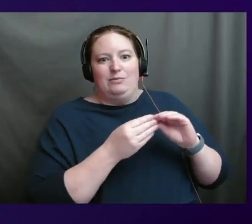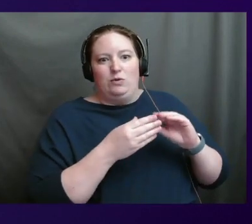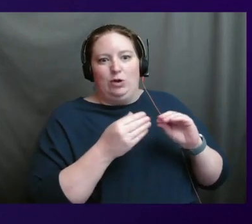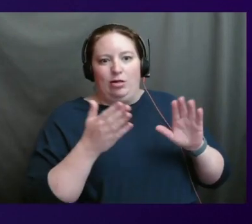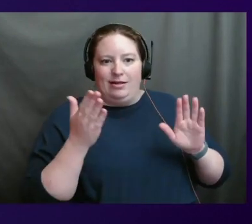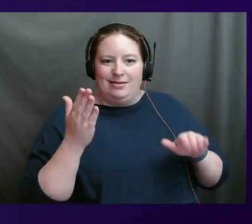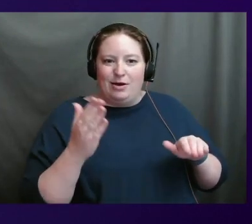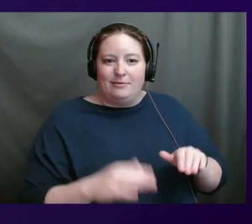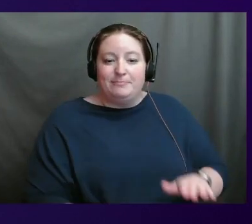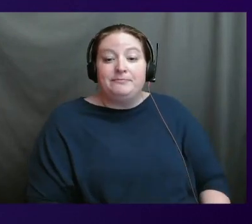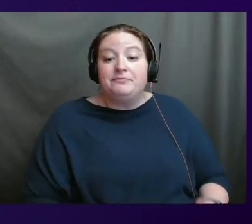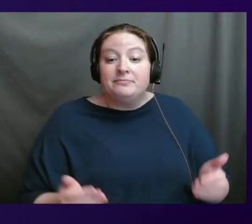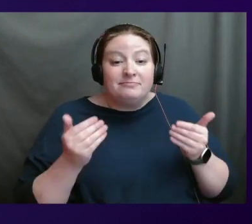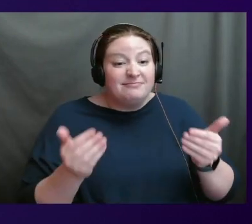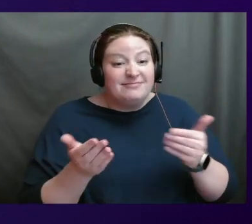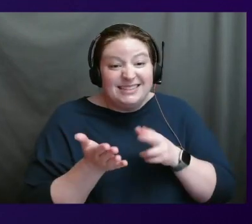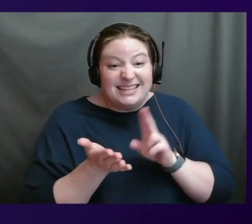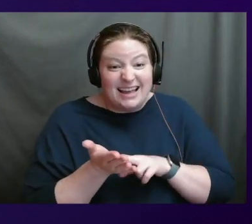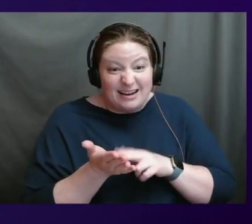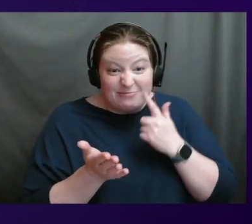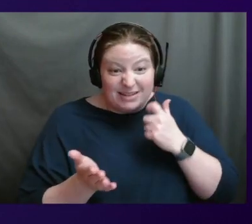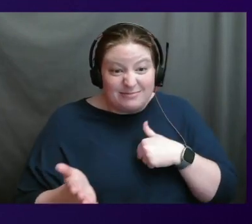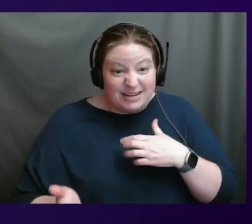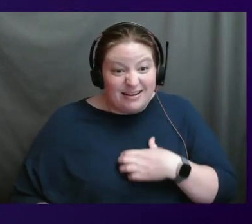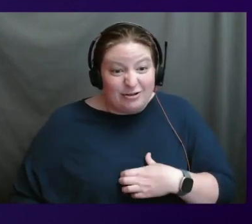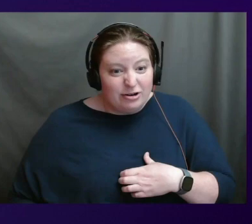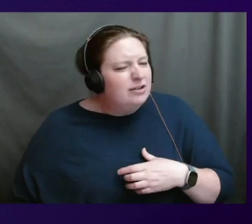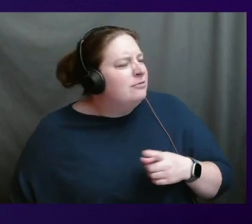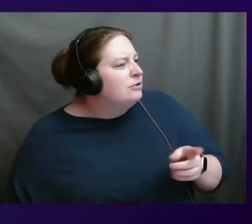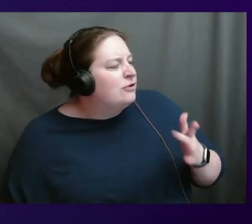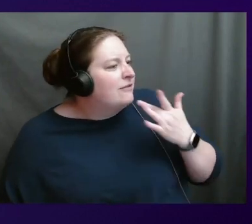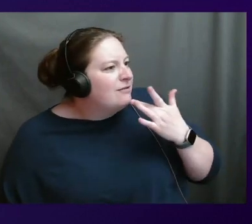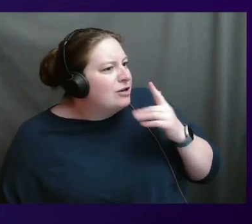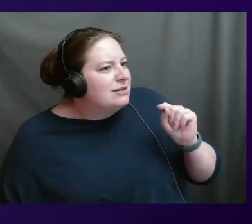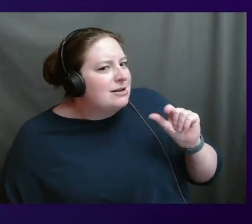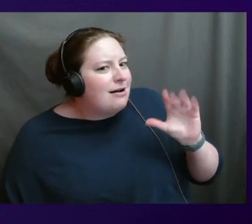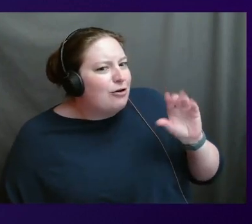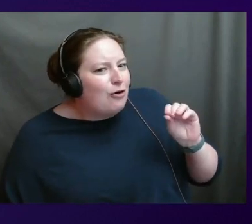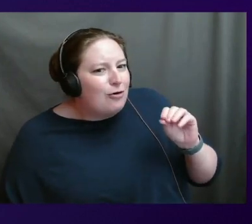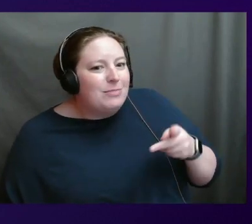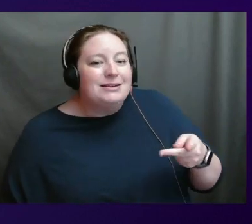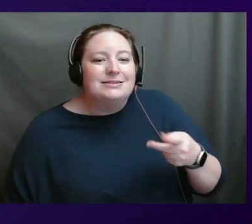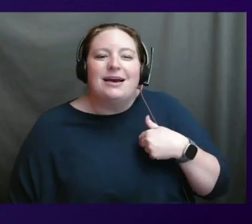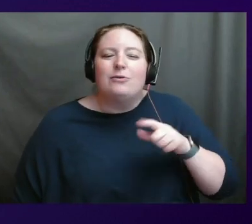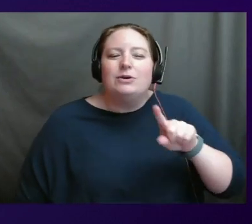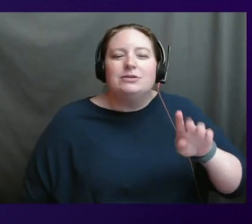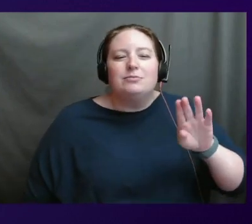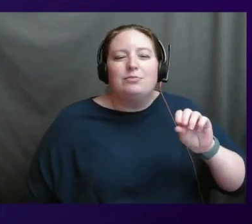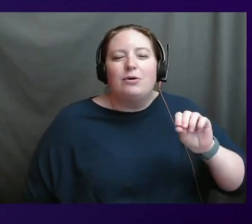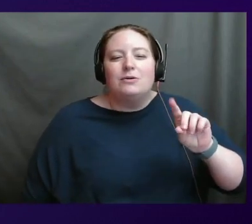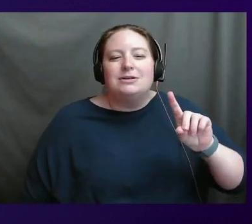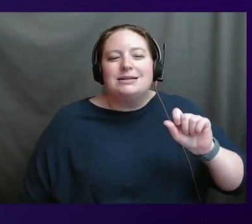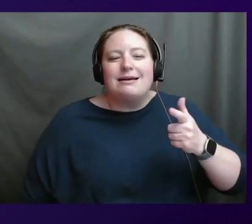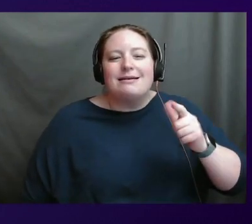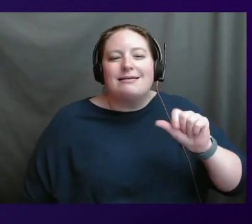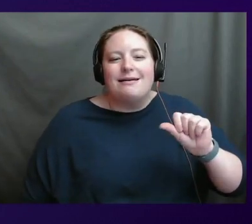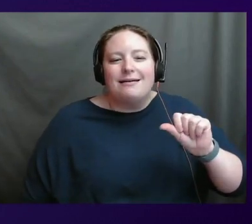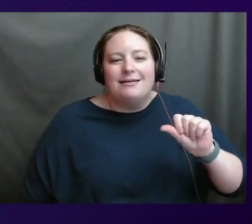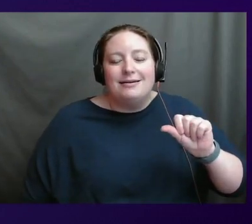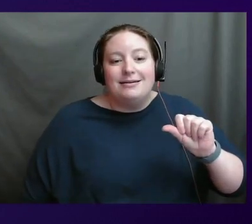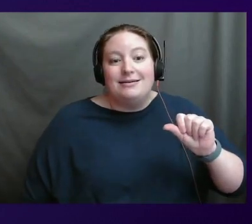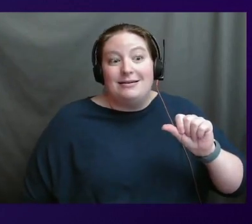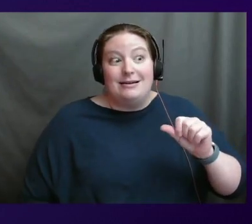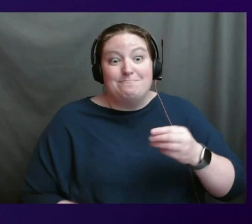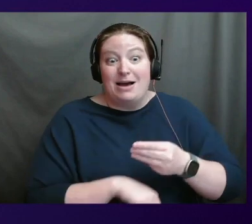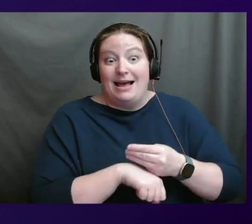Let's sign up, because I'm getting hungry. What is your favorite taco place? I went to Bodega in Miami just last week, blew me